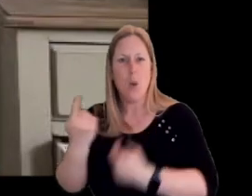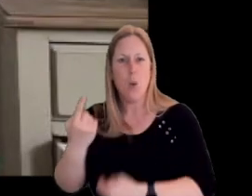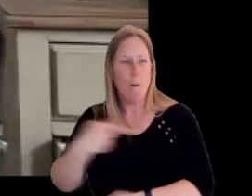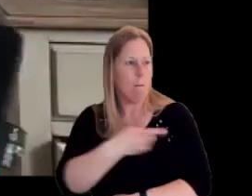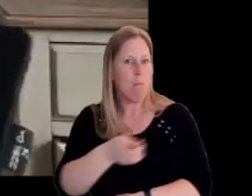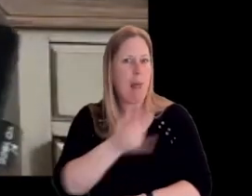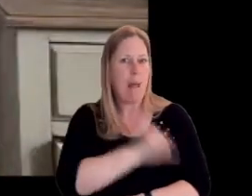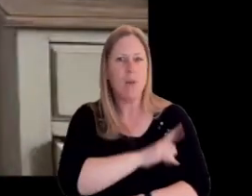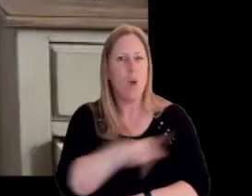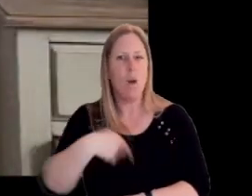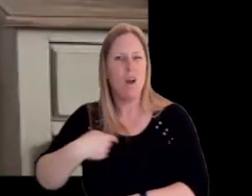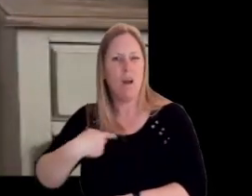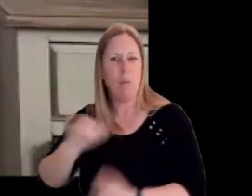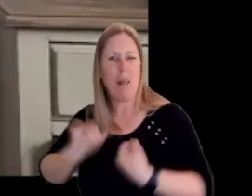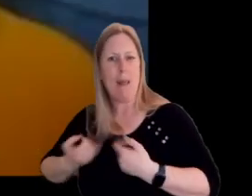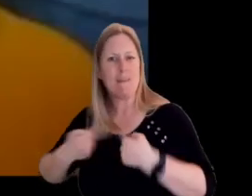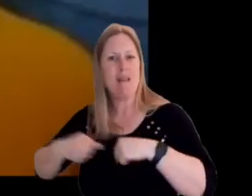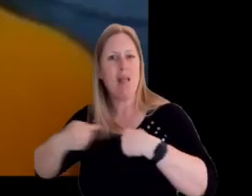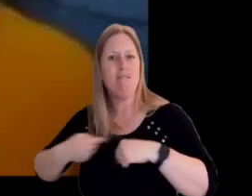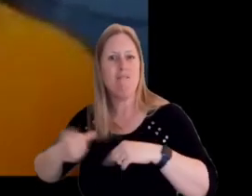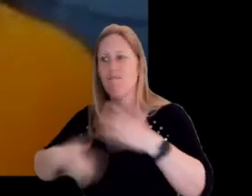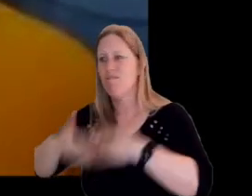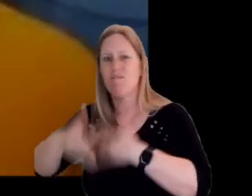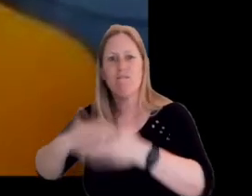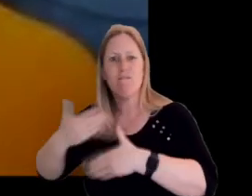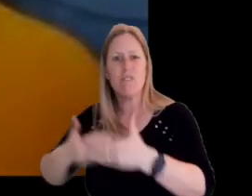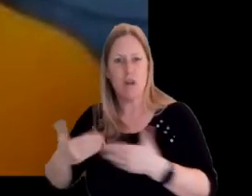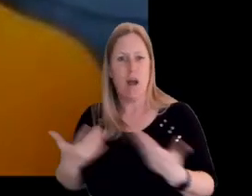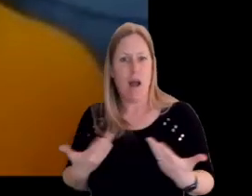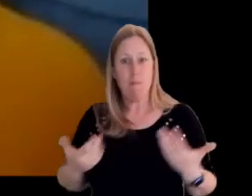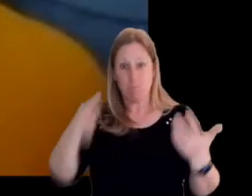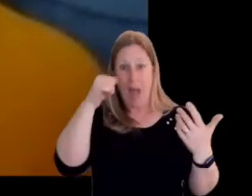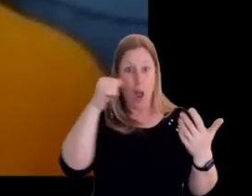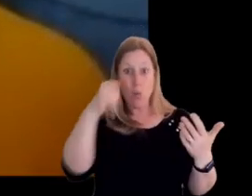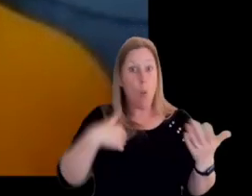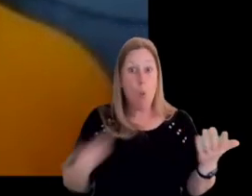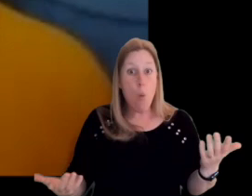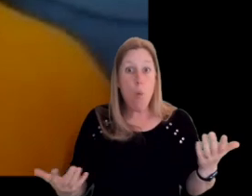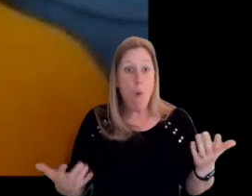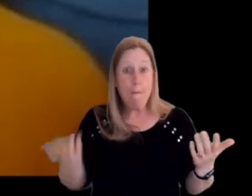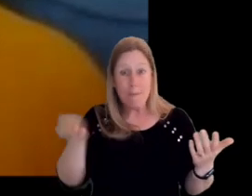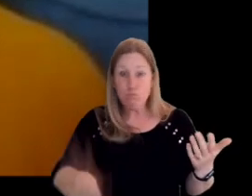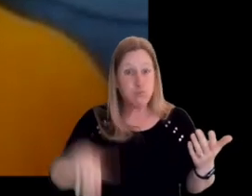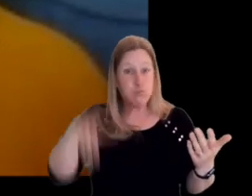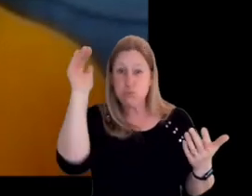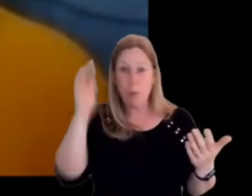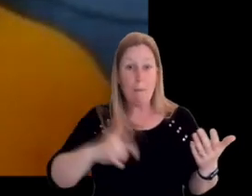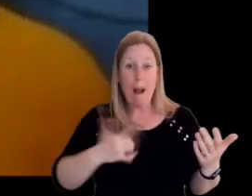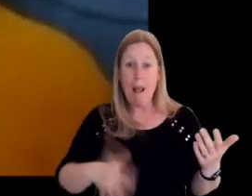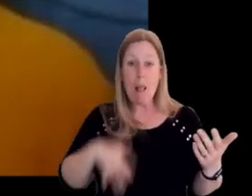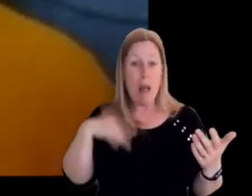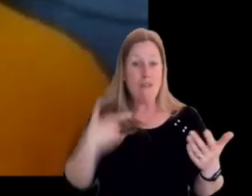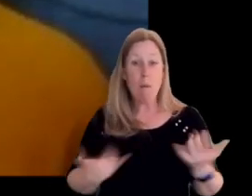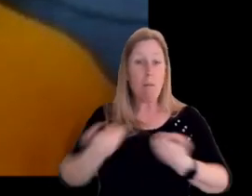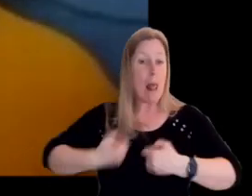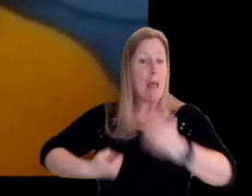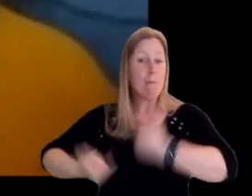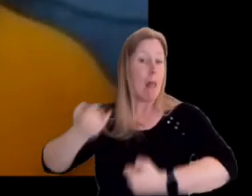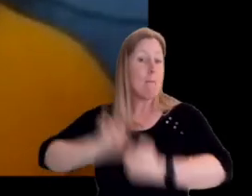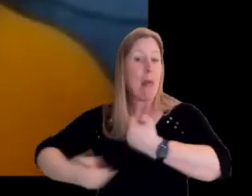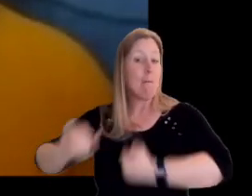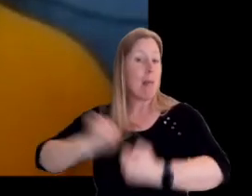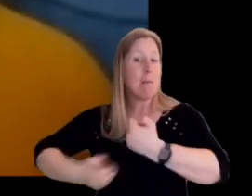blame yourself. You don't blame anybody else. You blame yourself, and you spend I spent my entire life